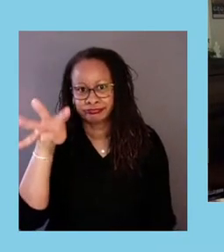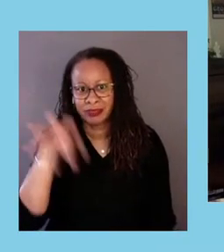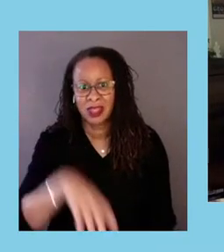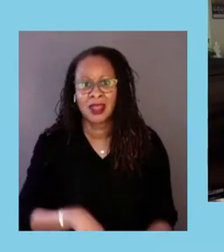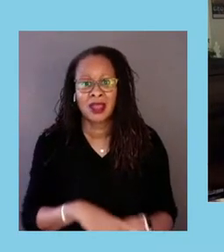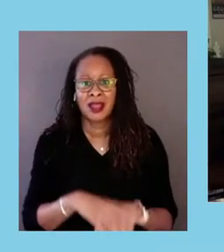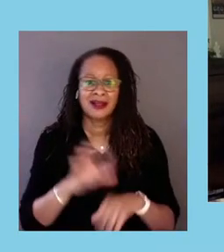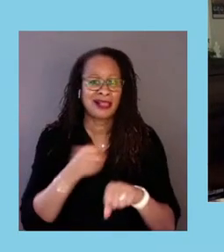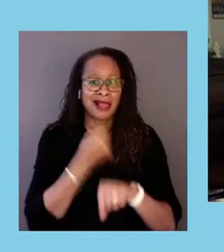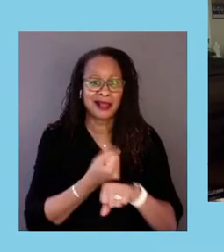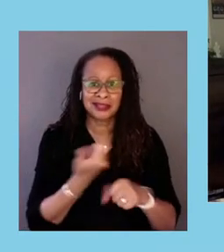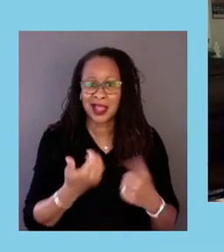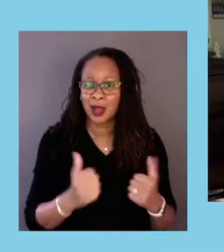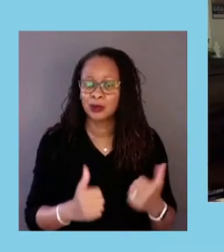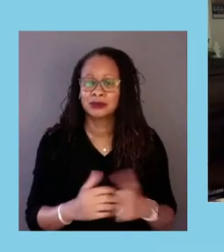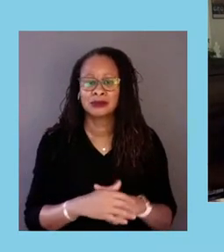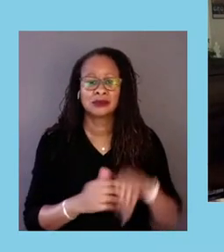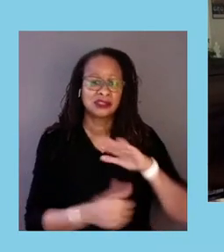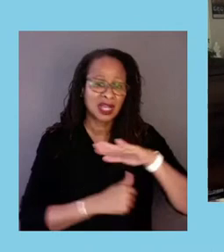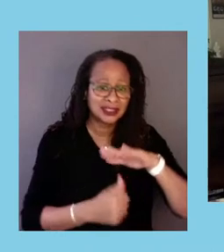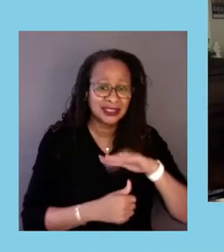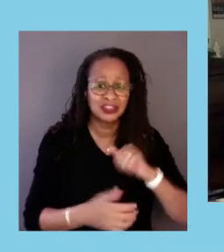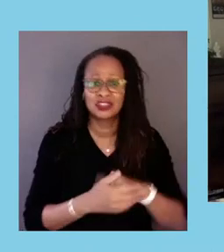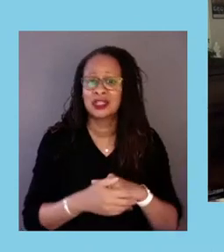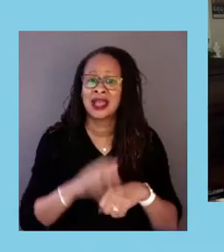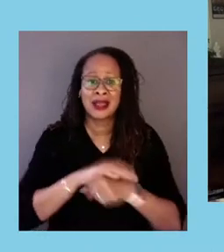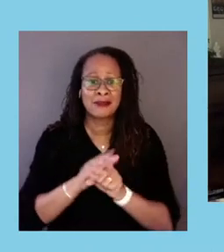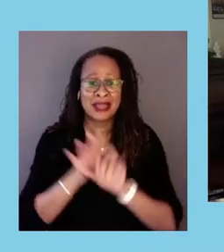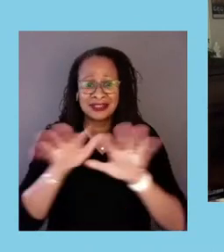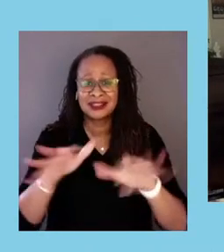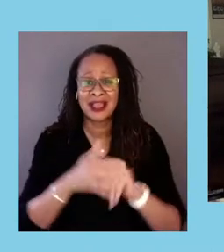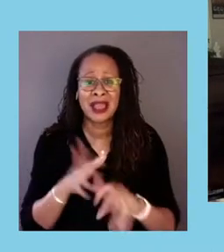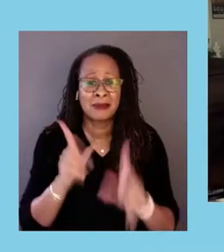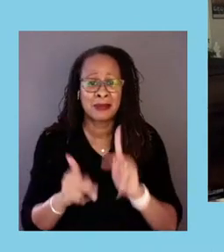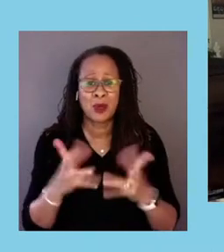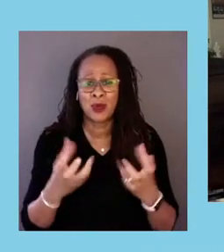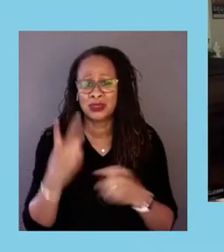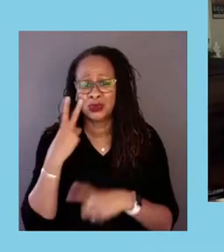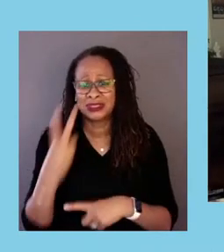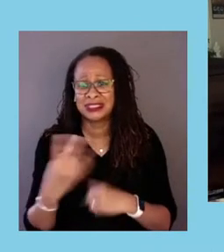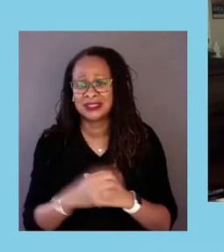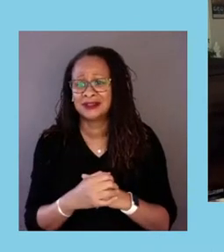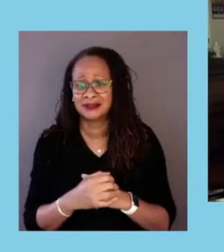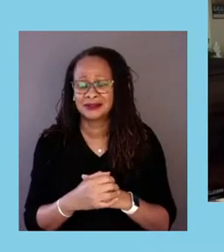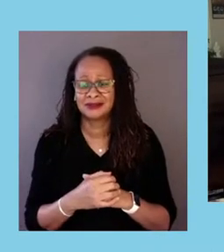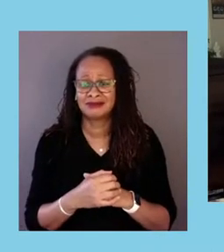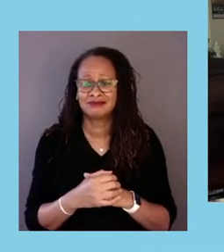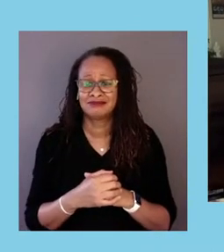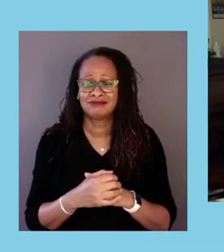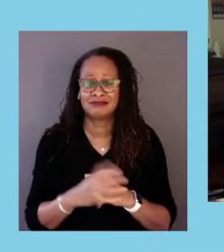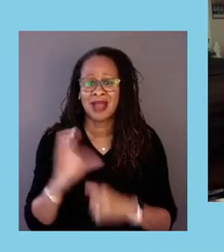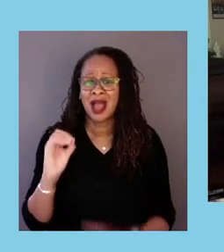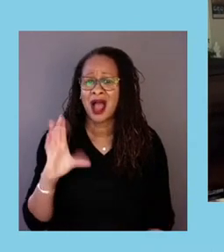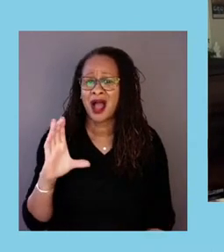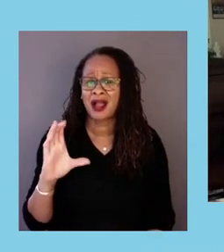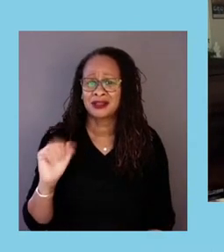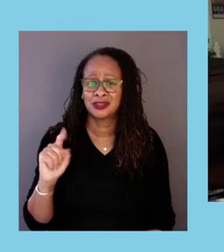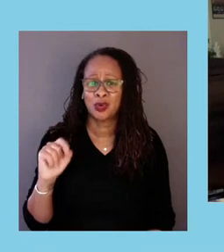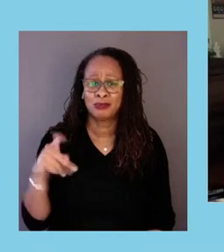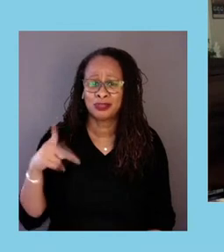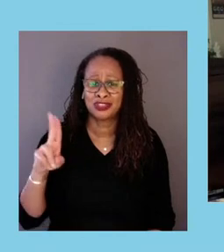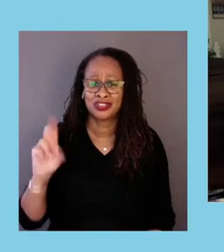down, the pandemic, just people wanted to see, like, you know, Octopus Teacher, you know, mm-hmm.